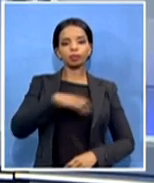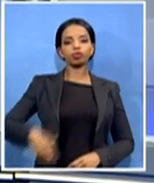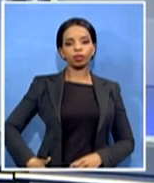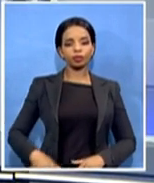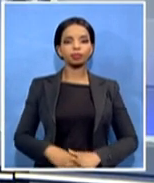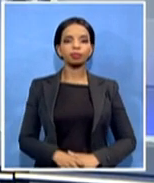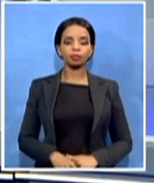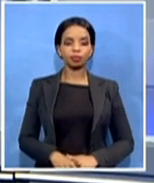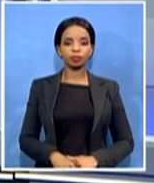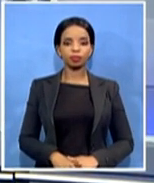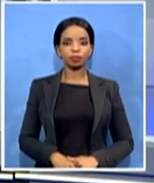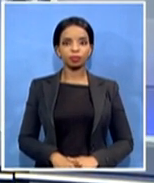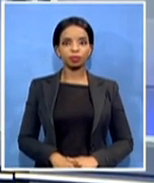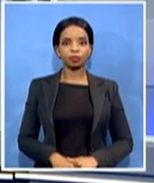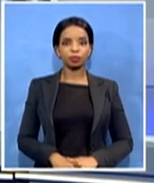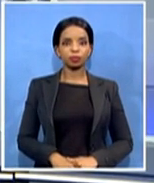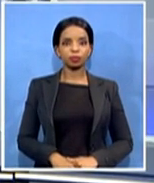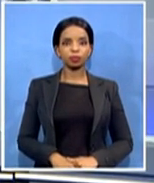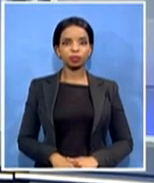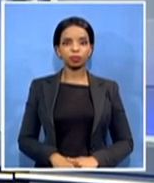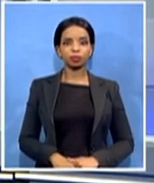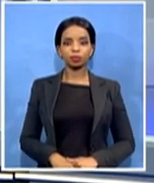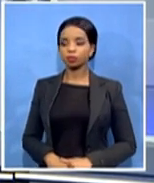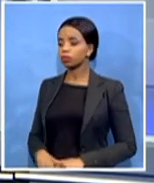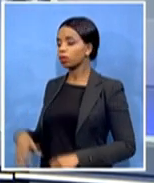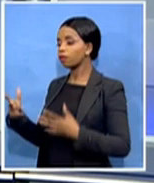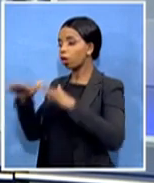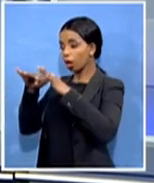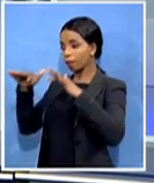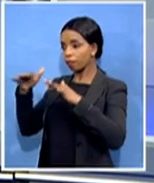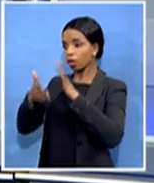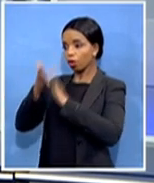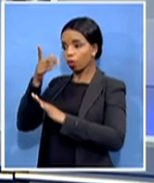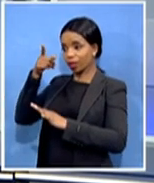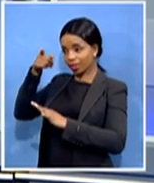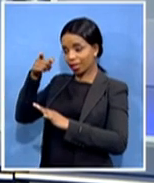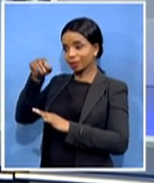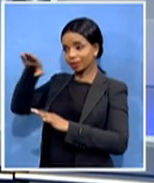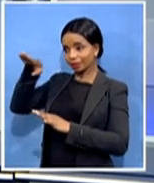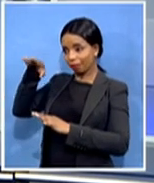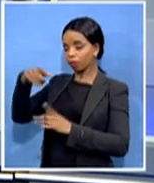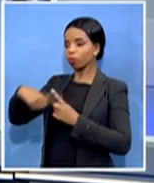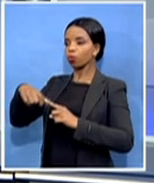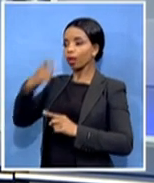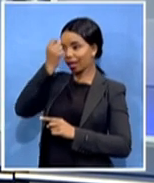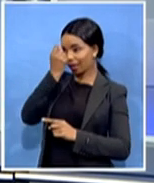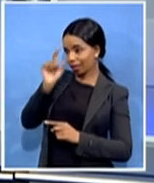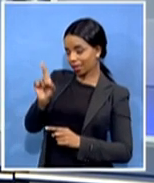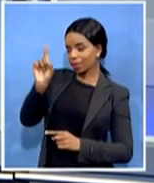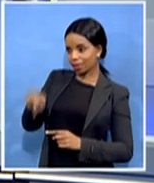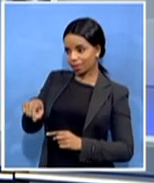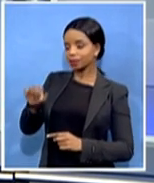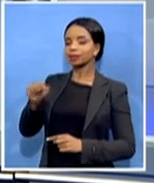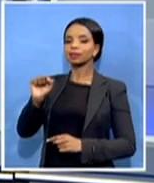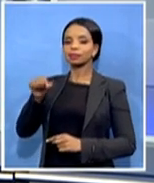Of the delegation going to Zimbabwe is, we understand that. But where it gets a bit murky is where one